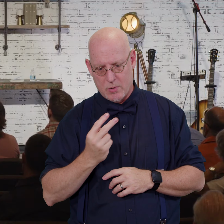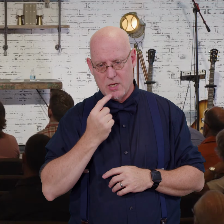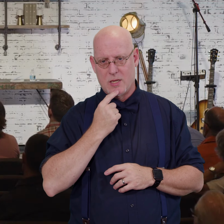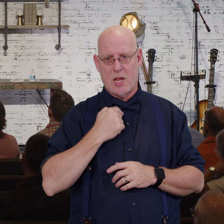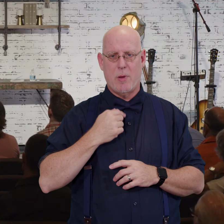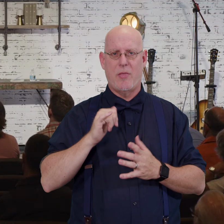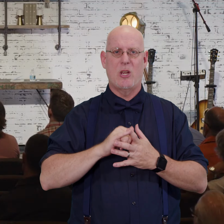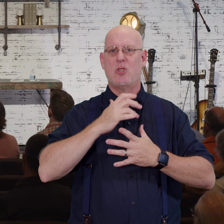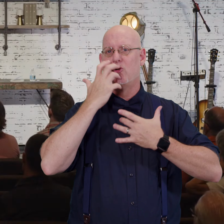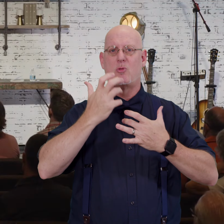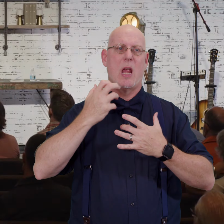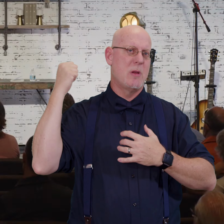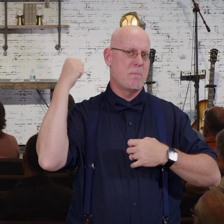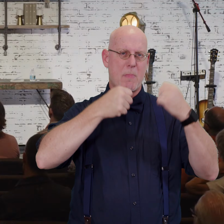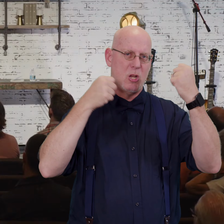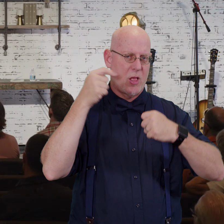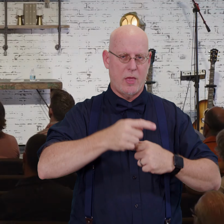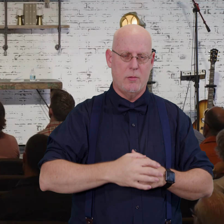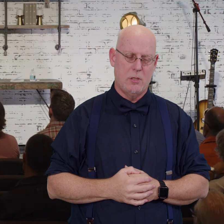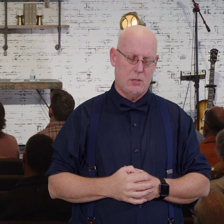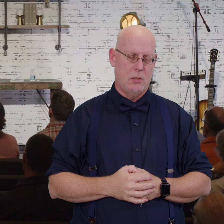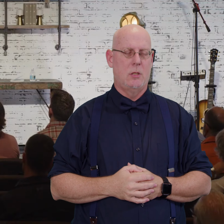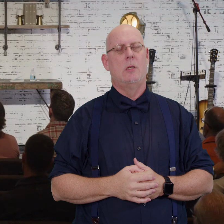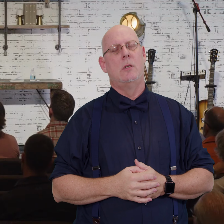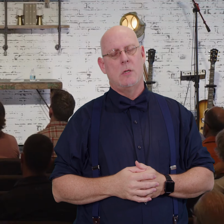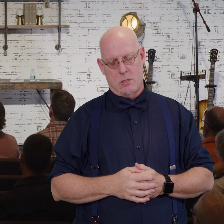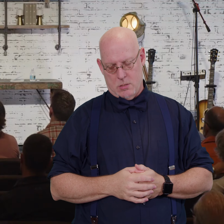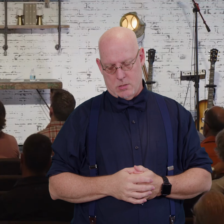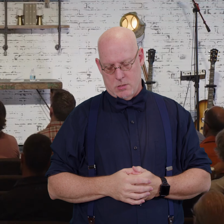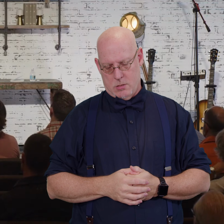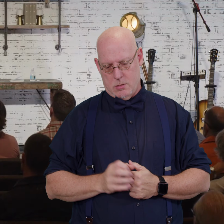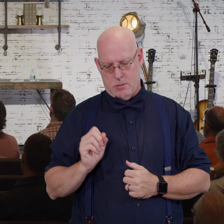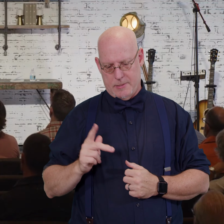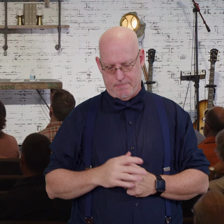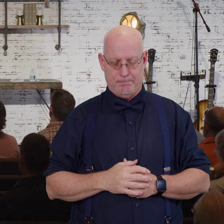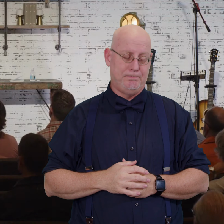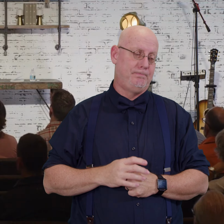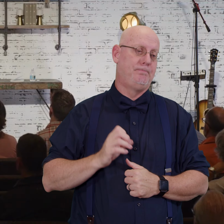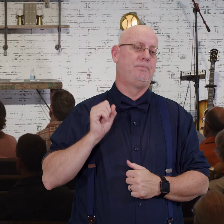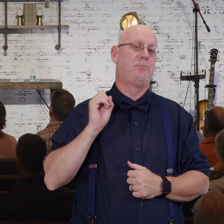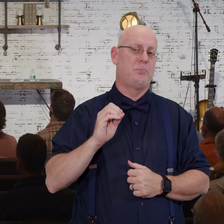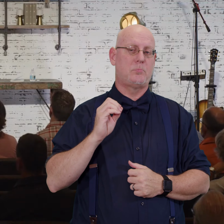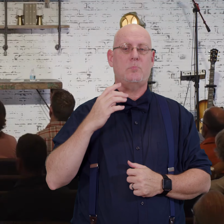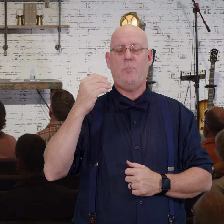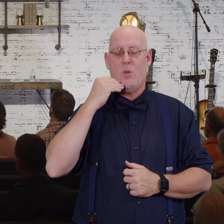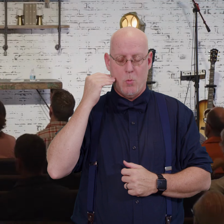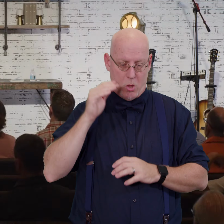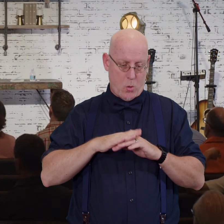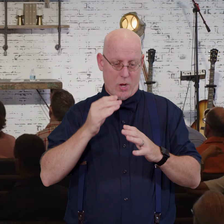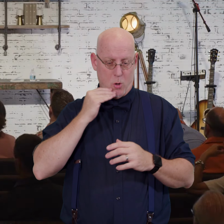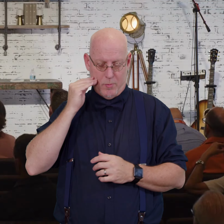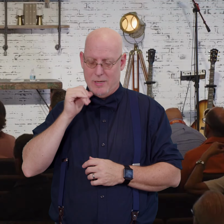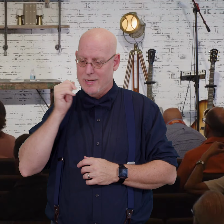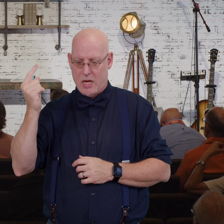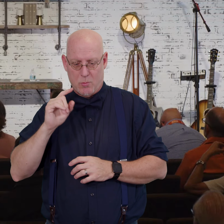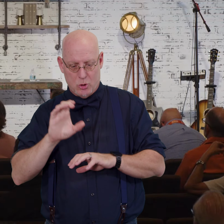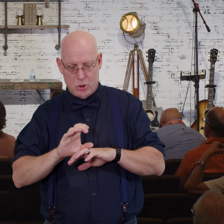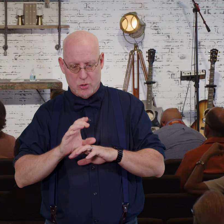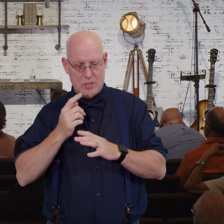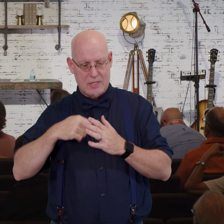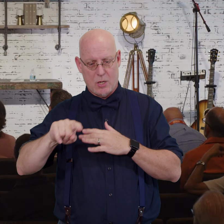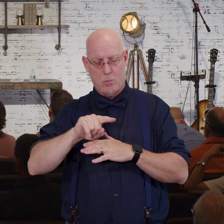to me and tell me that she's screaming in their face, and she's punching them. Okay, so we go home, and on the way home, I'm like, Evie, you're not coming to